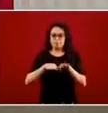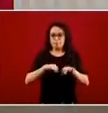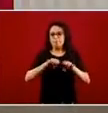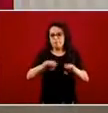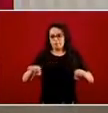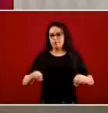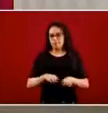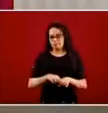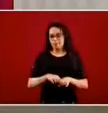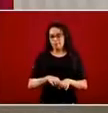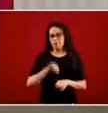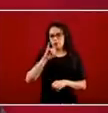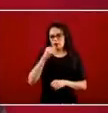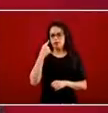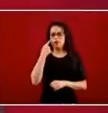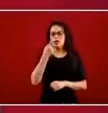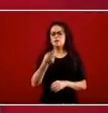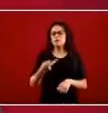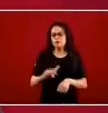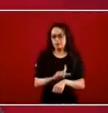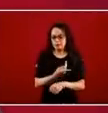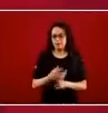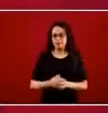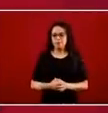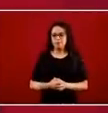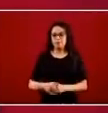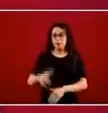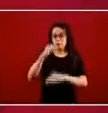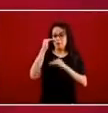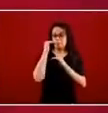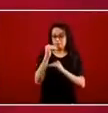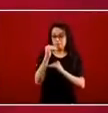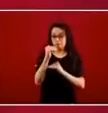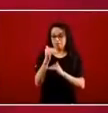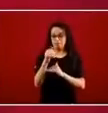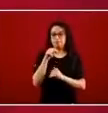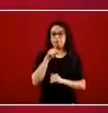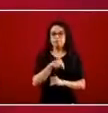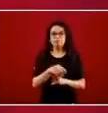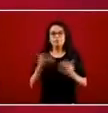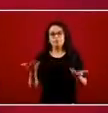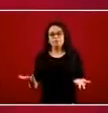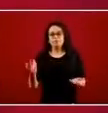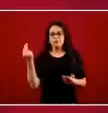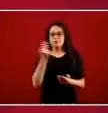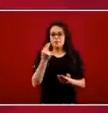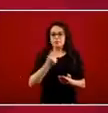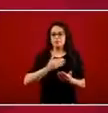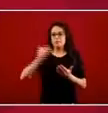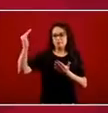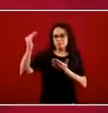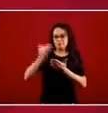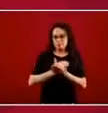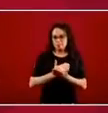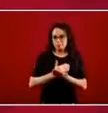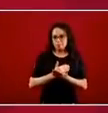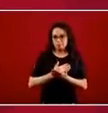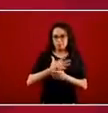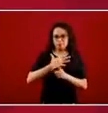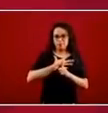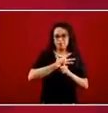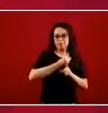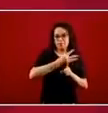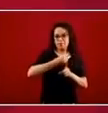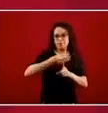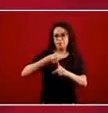work as a team to address that question. Well, and as to limits, Well,